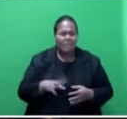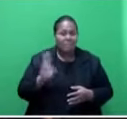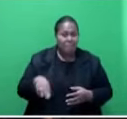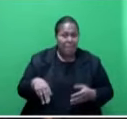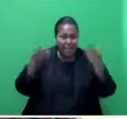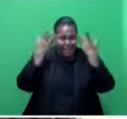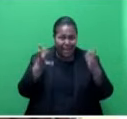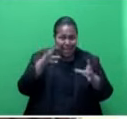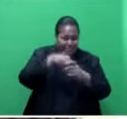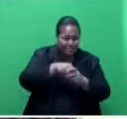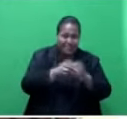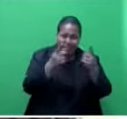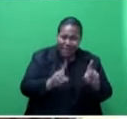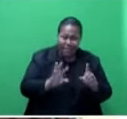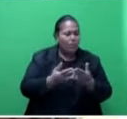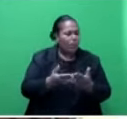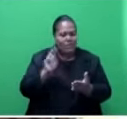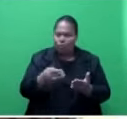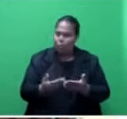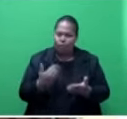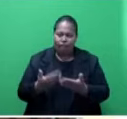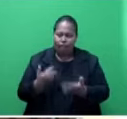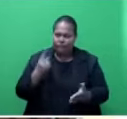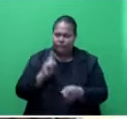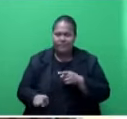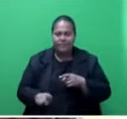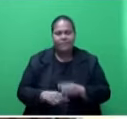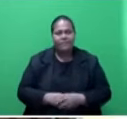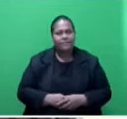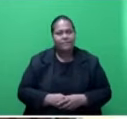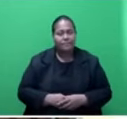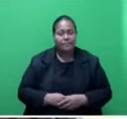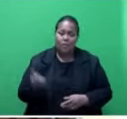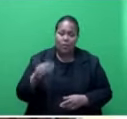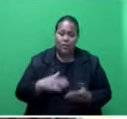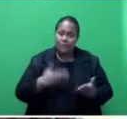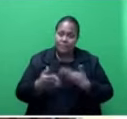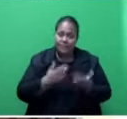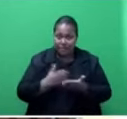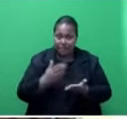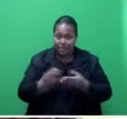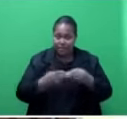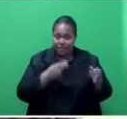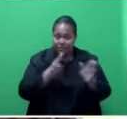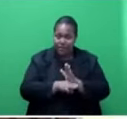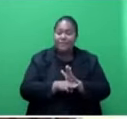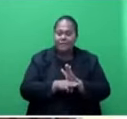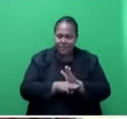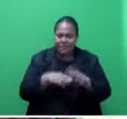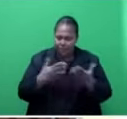of the process, Mr. Speaker, sir. As I highlighted, the FNPF management is looking at cleaning up the